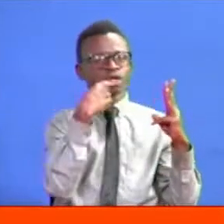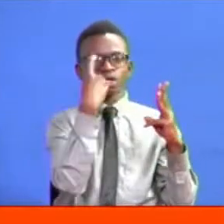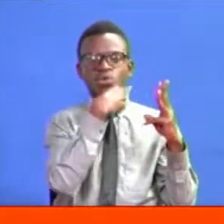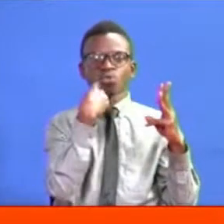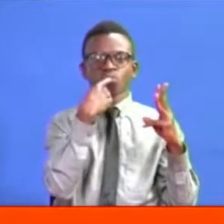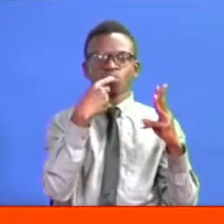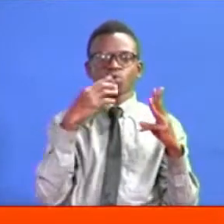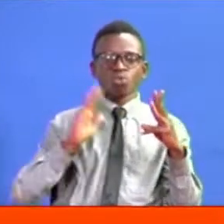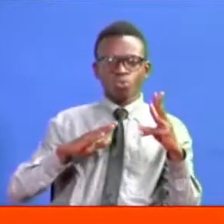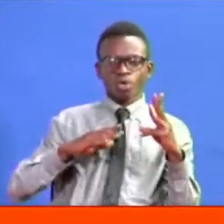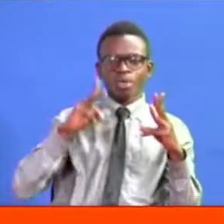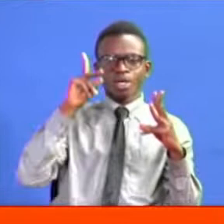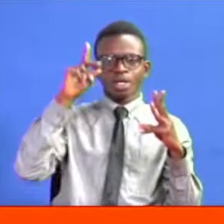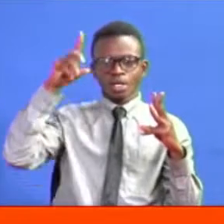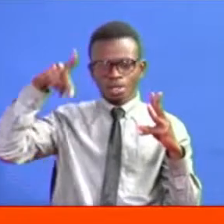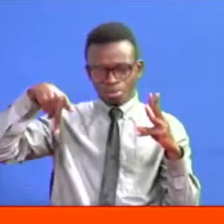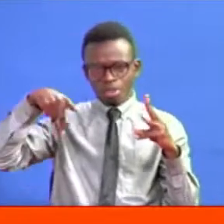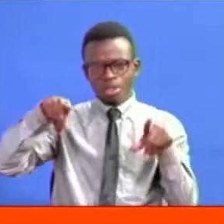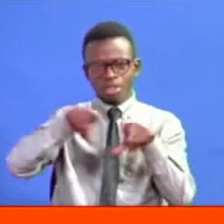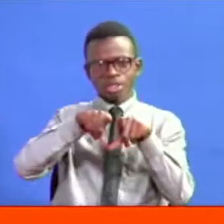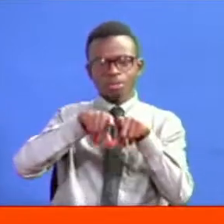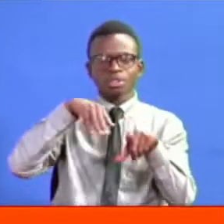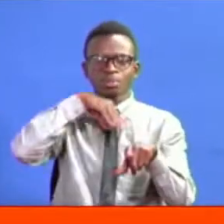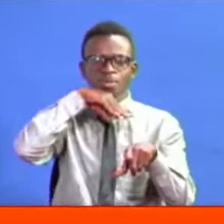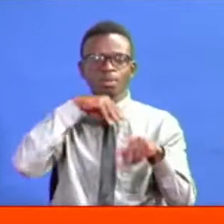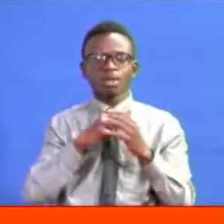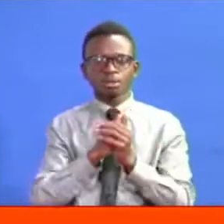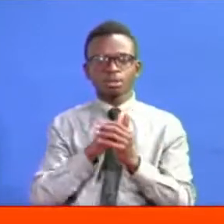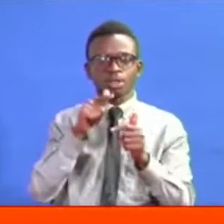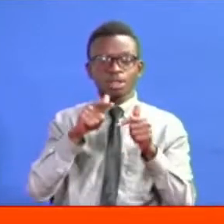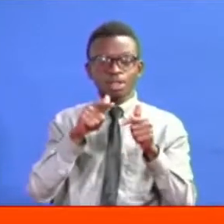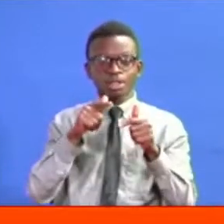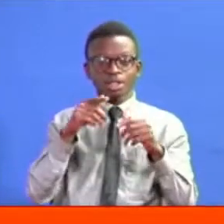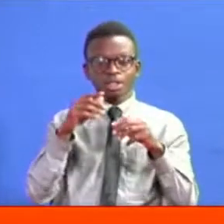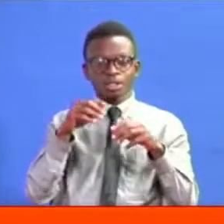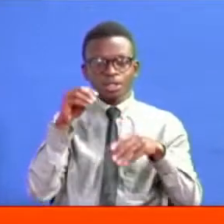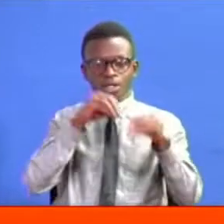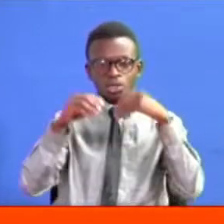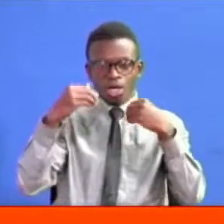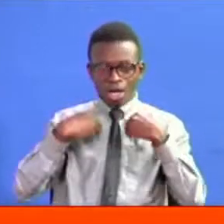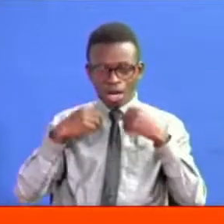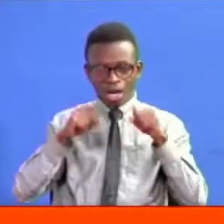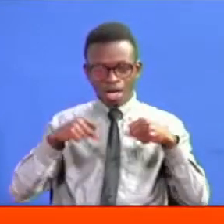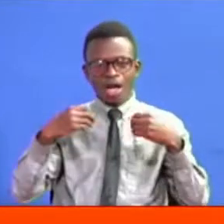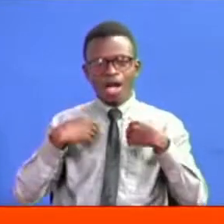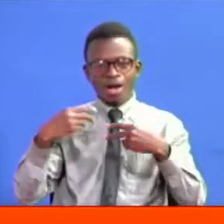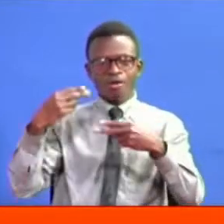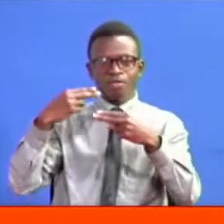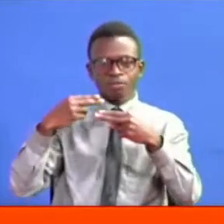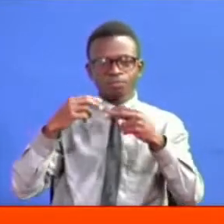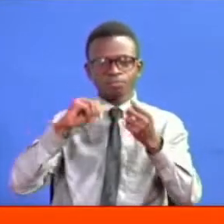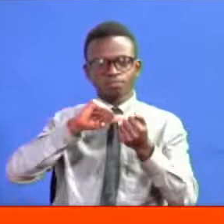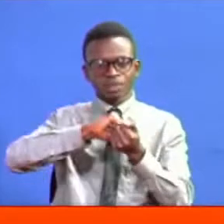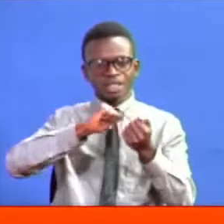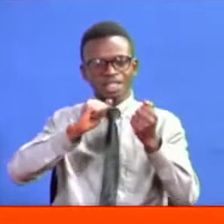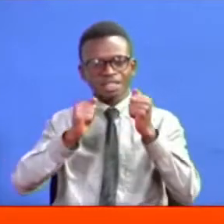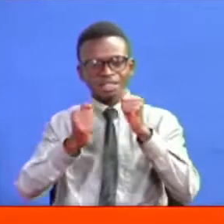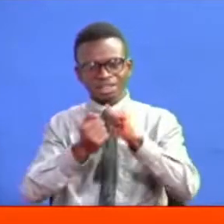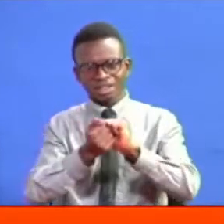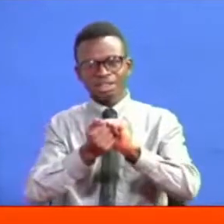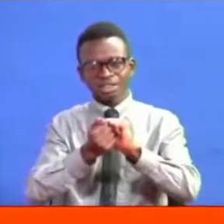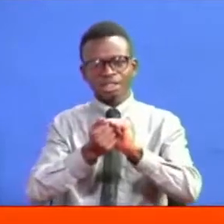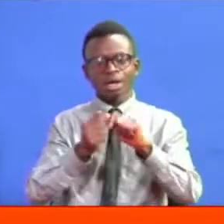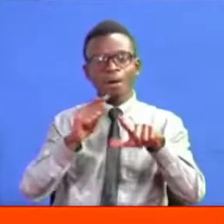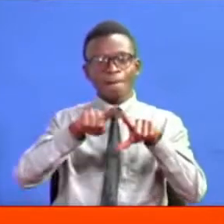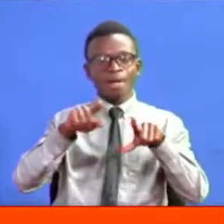including frontrunner Raila Odinga. This election could herald a breakthrough in Kenya's national politics. However, female